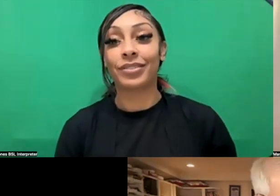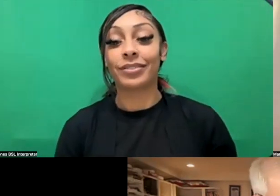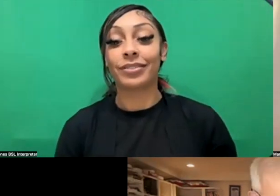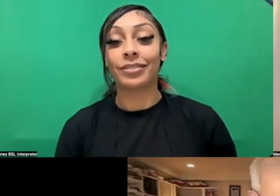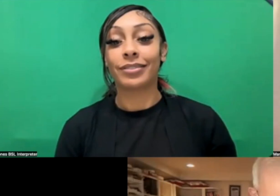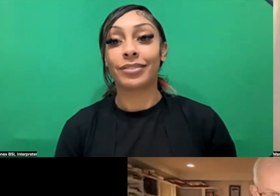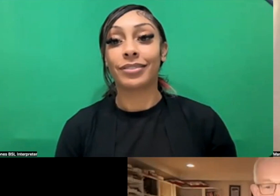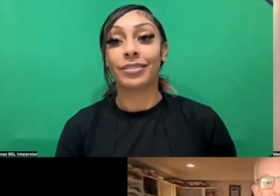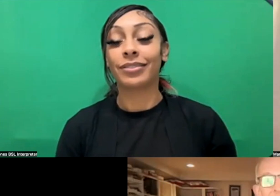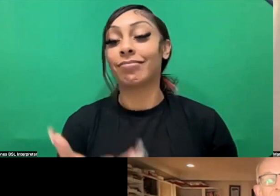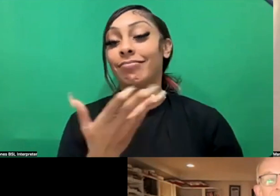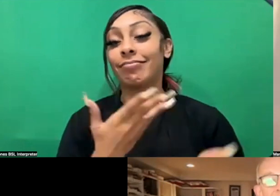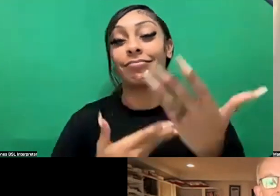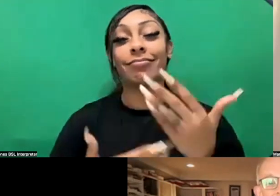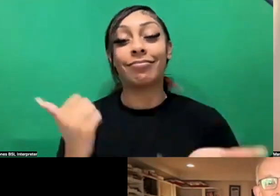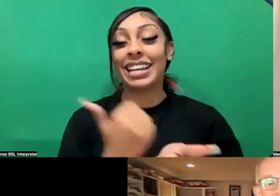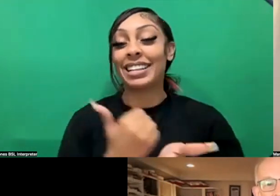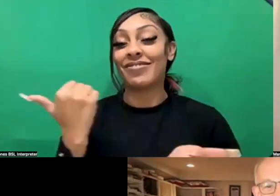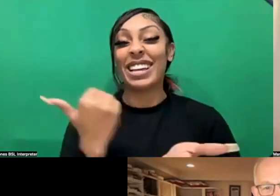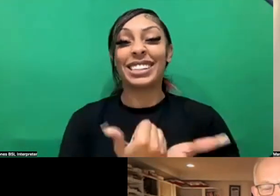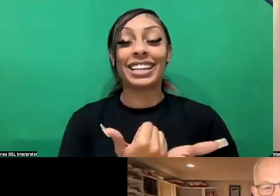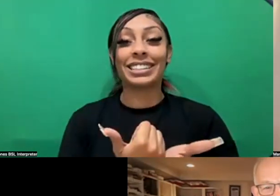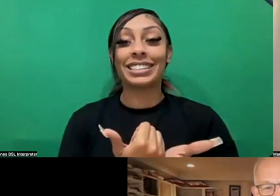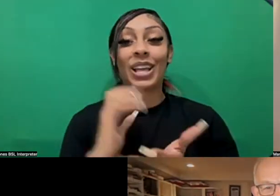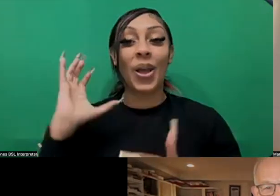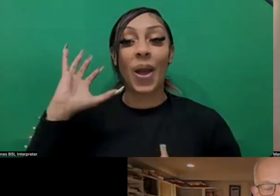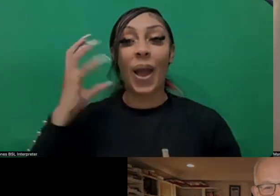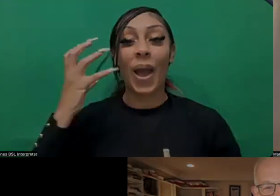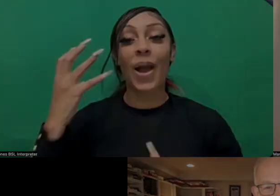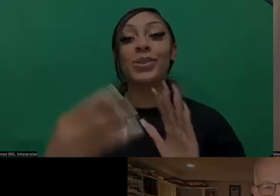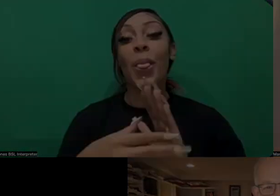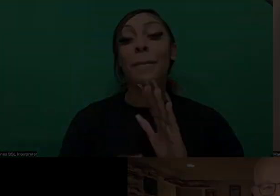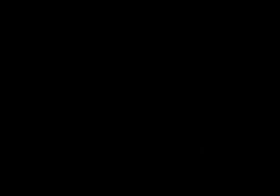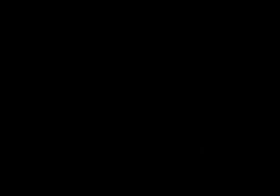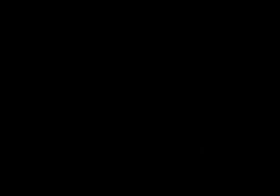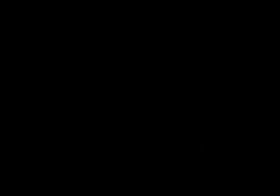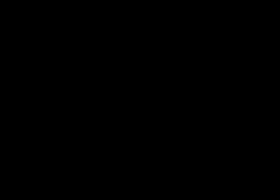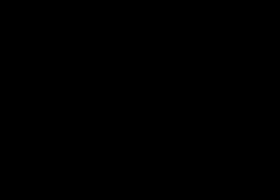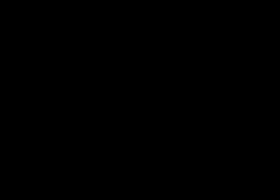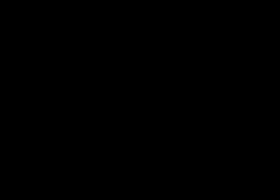these excellent audio modeling plugins as well, because I'm a great fan of